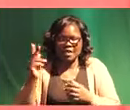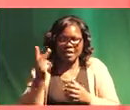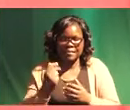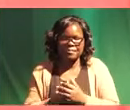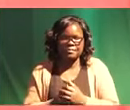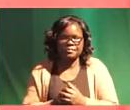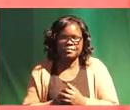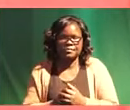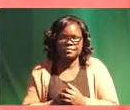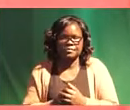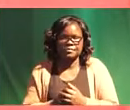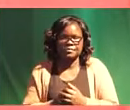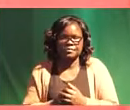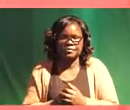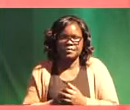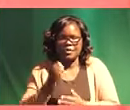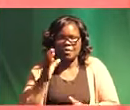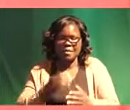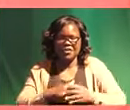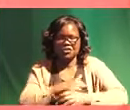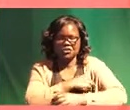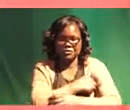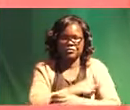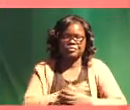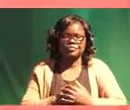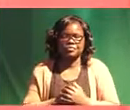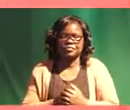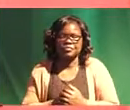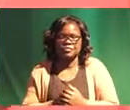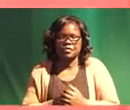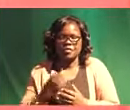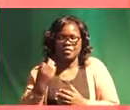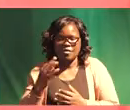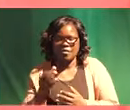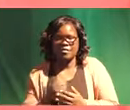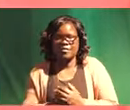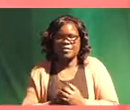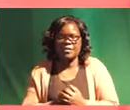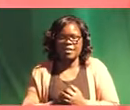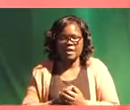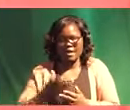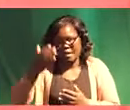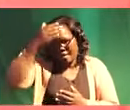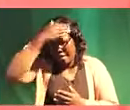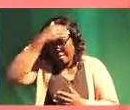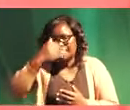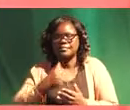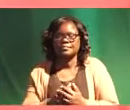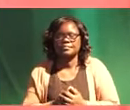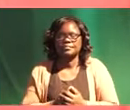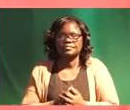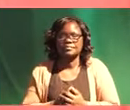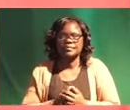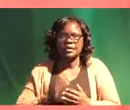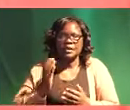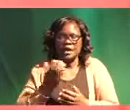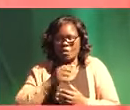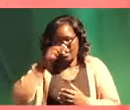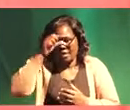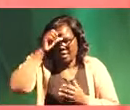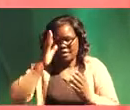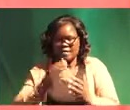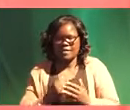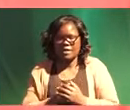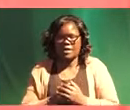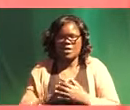Kenya, Commander-in-Chief of the Forces, our Governor,